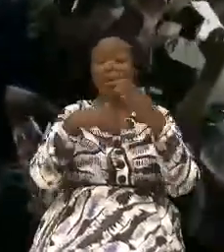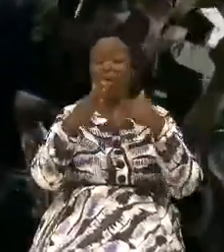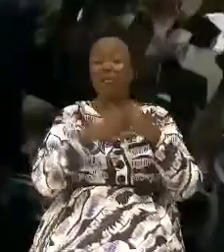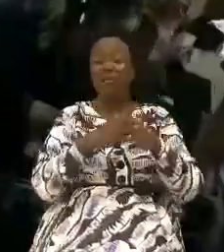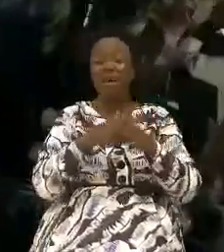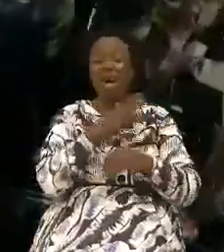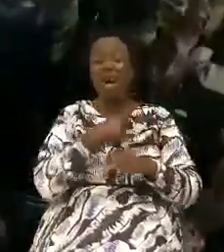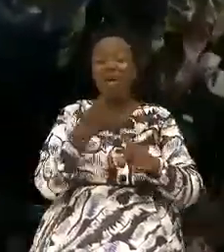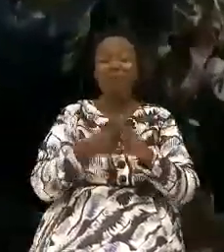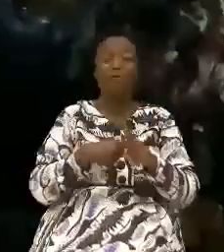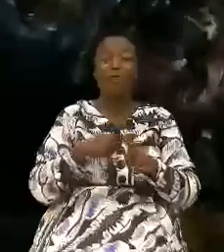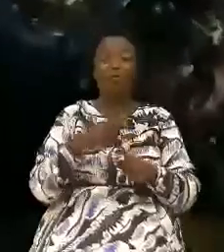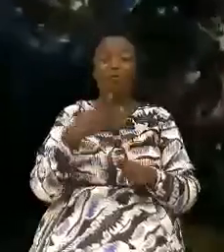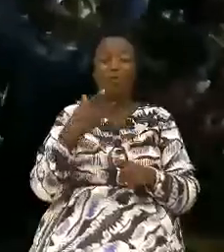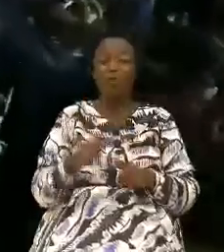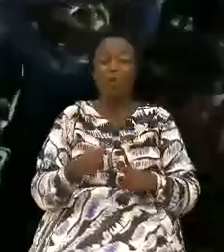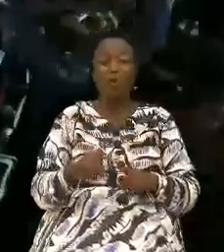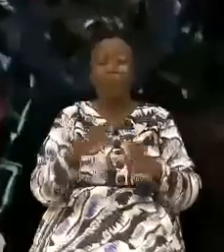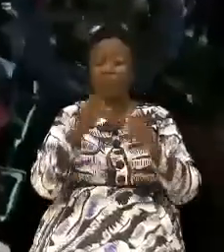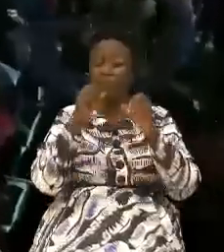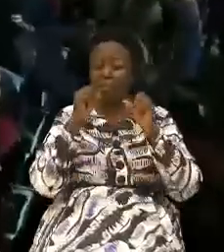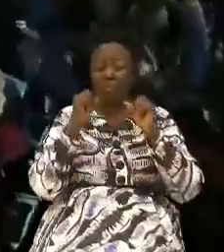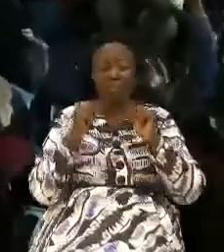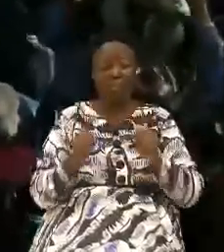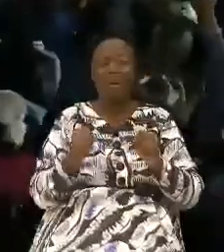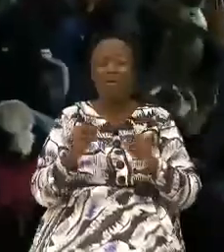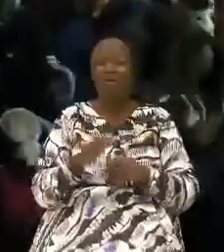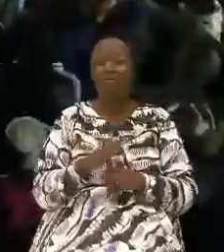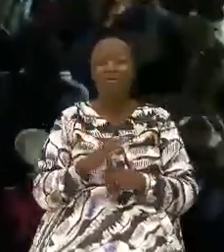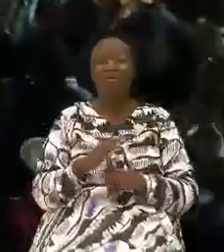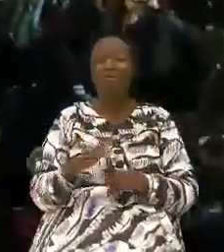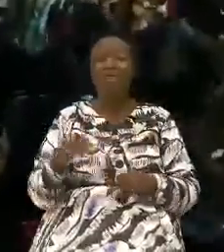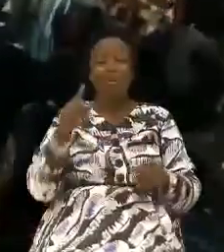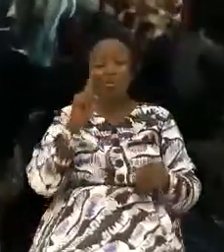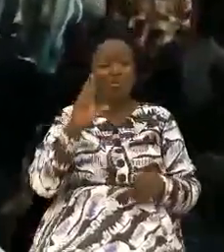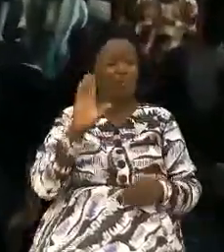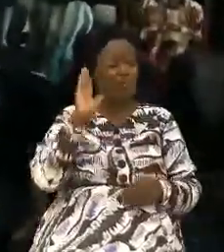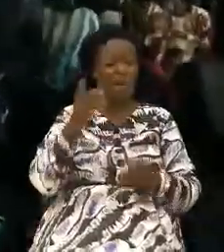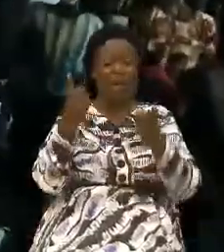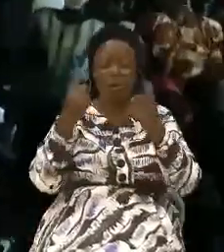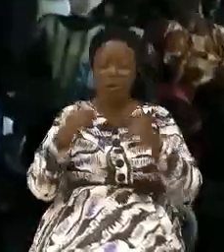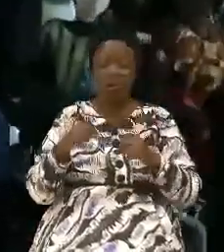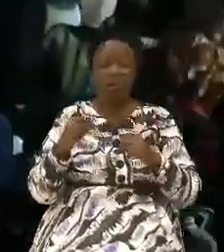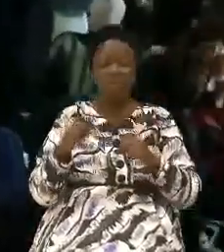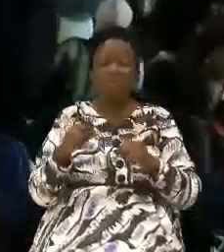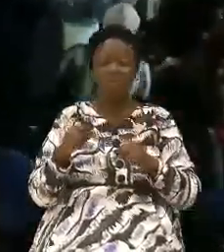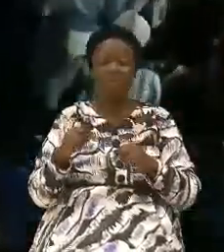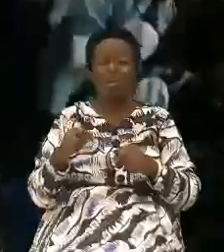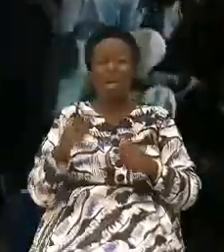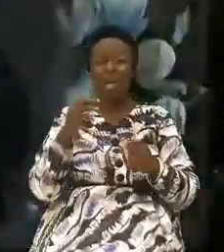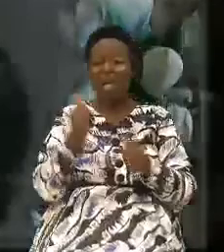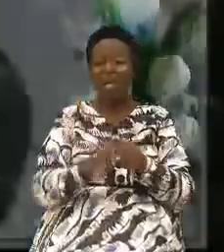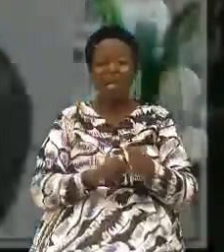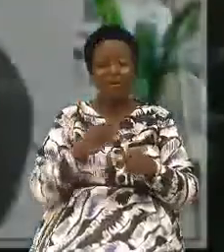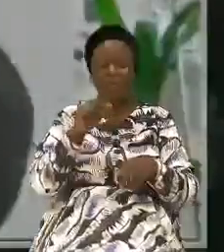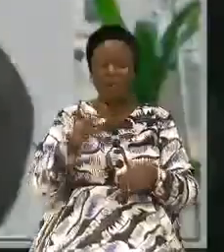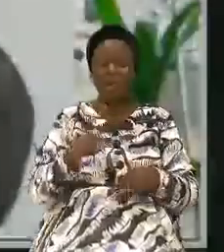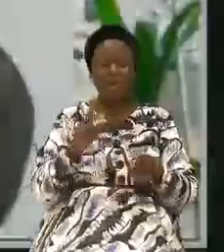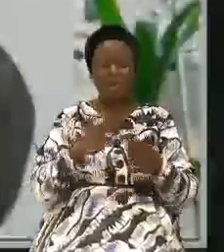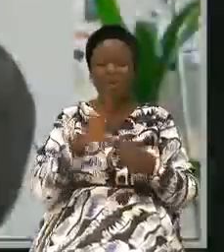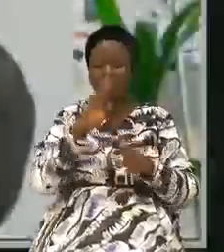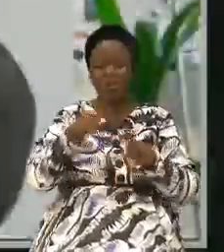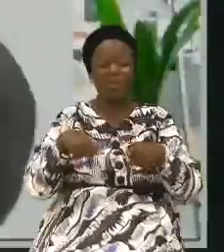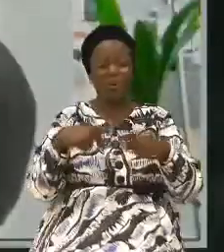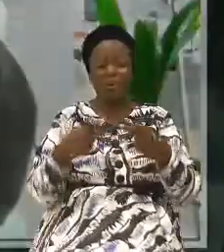your omnipotent power will come every need to be supplied right now